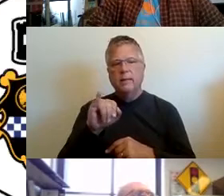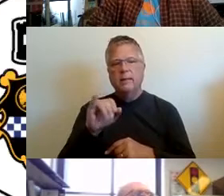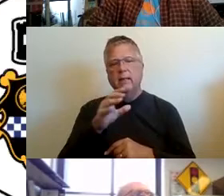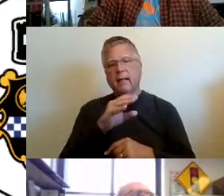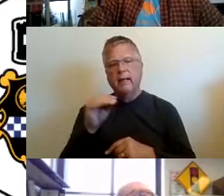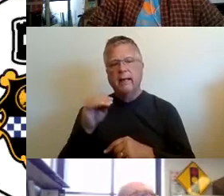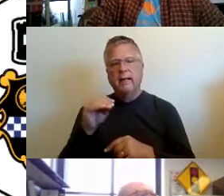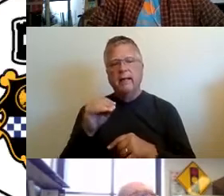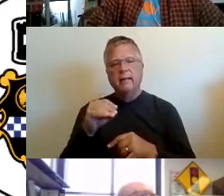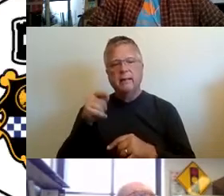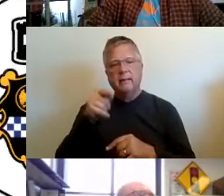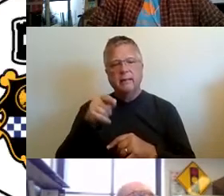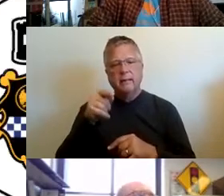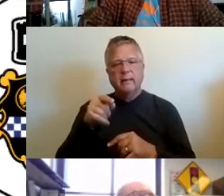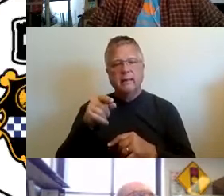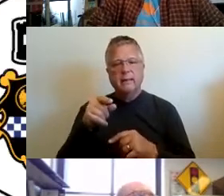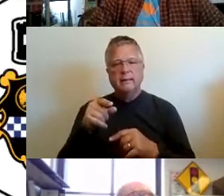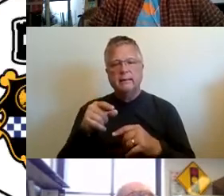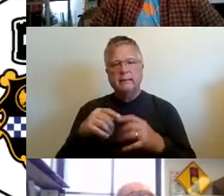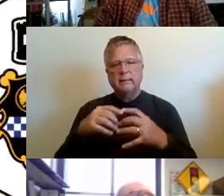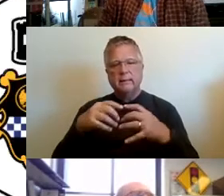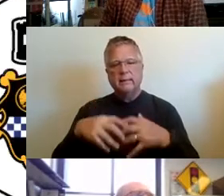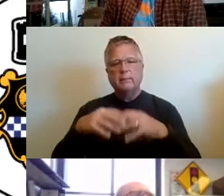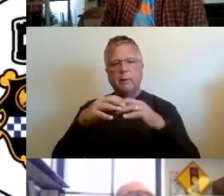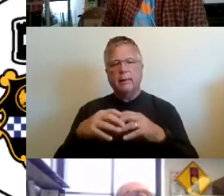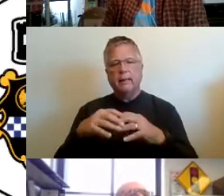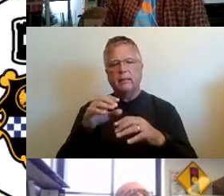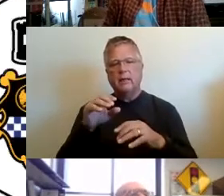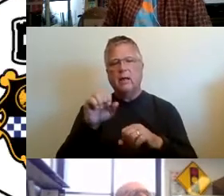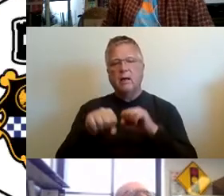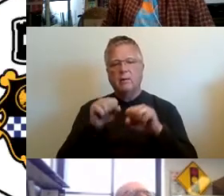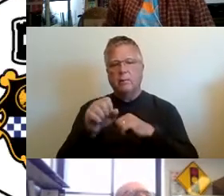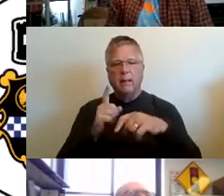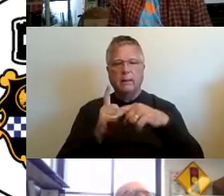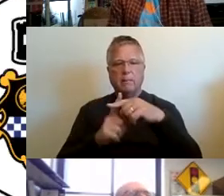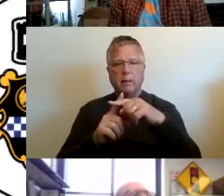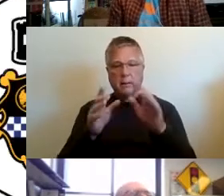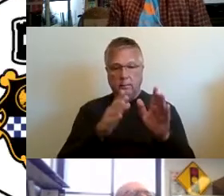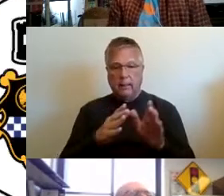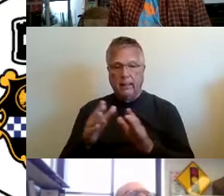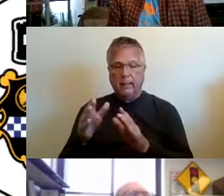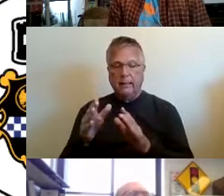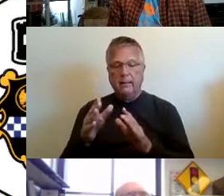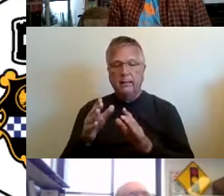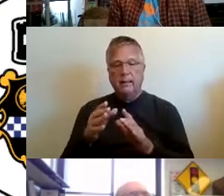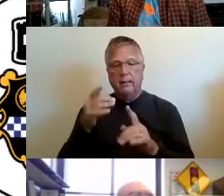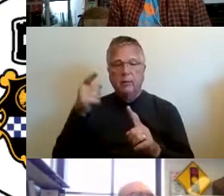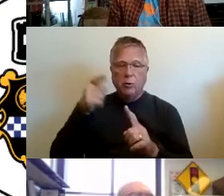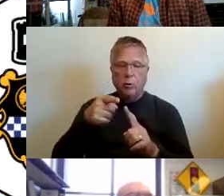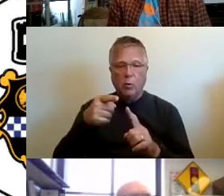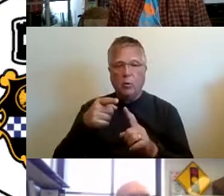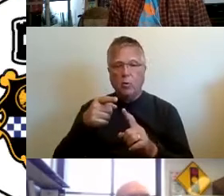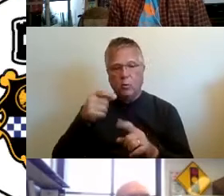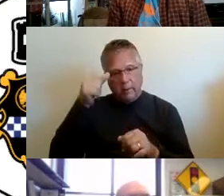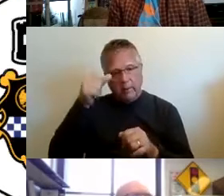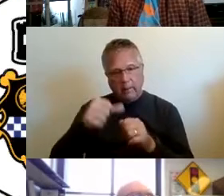is just the implementation of the Bike Plus plan, basic goal in mind.